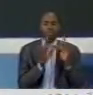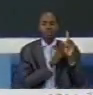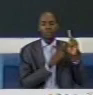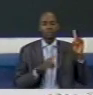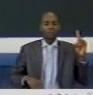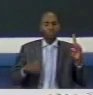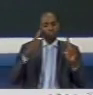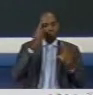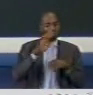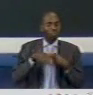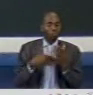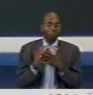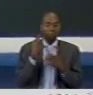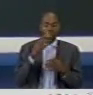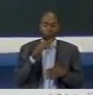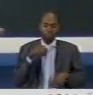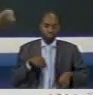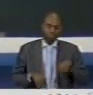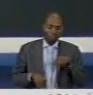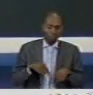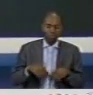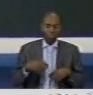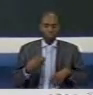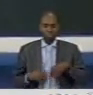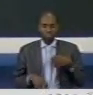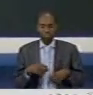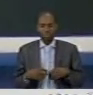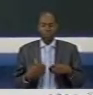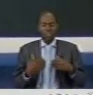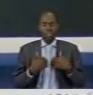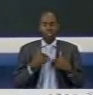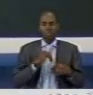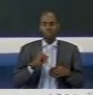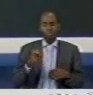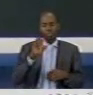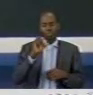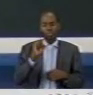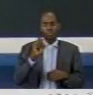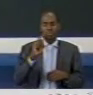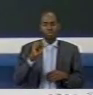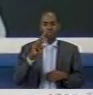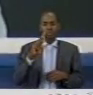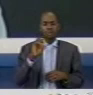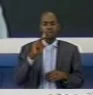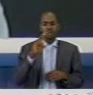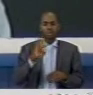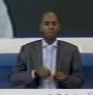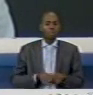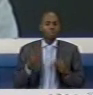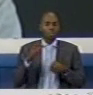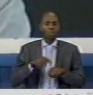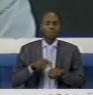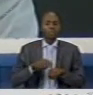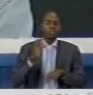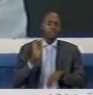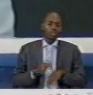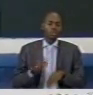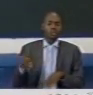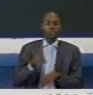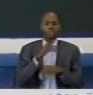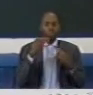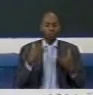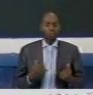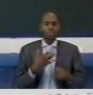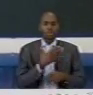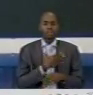who are living proud life something's low stroke of a broken bone touch them right now and I